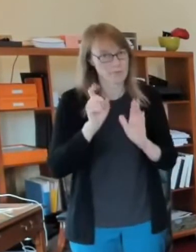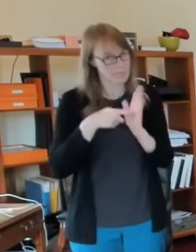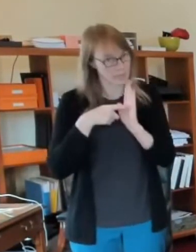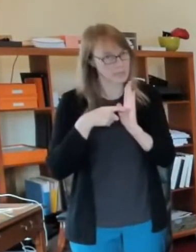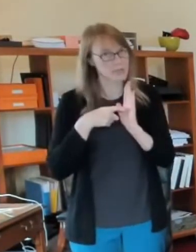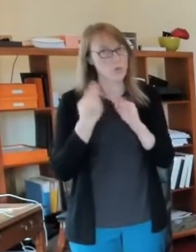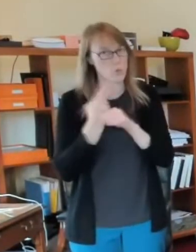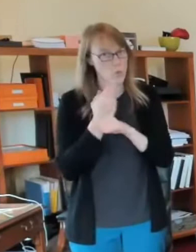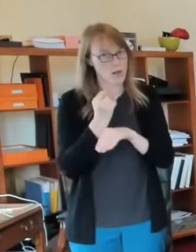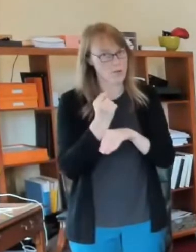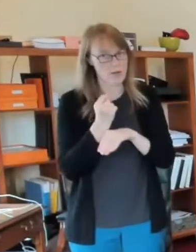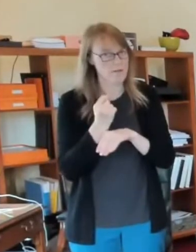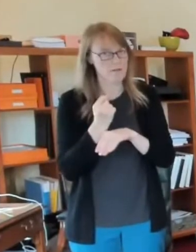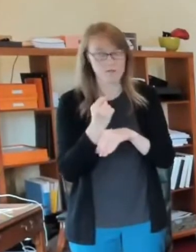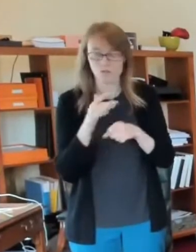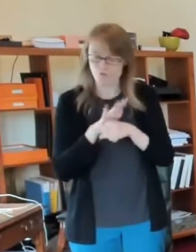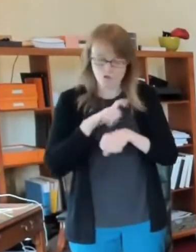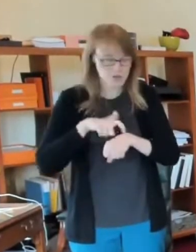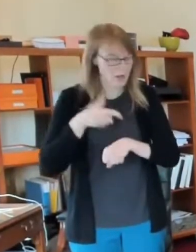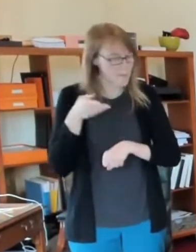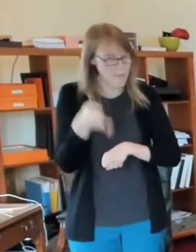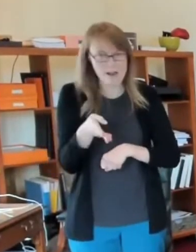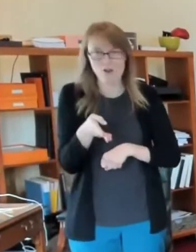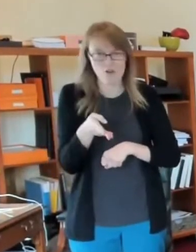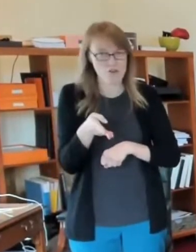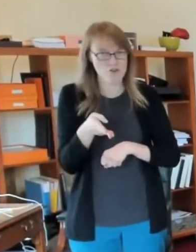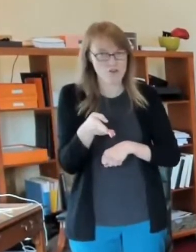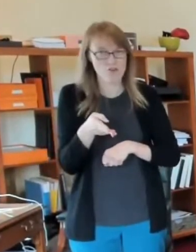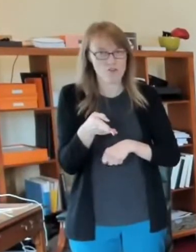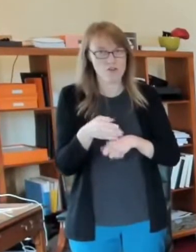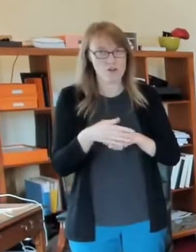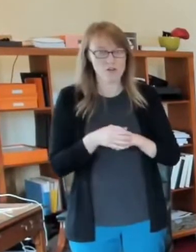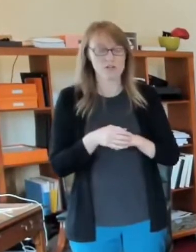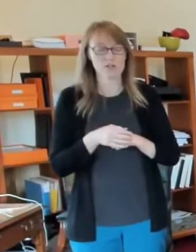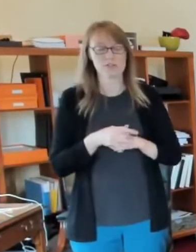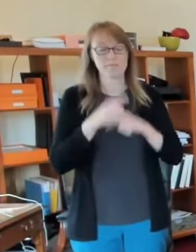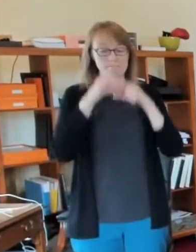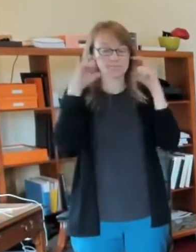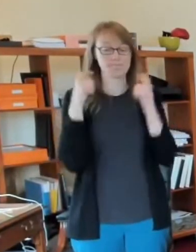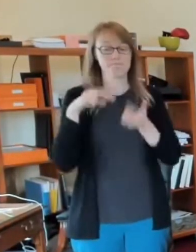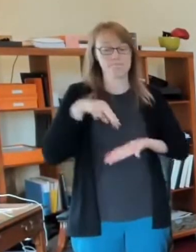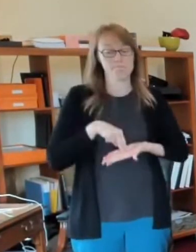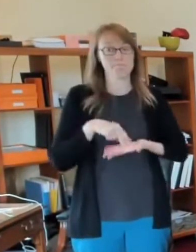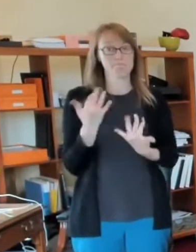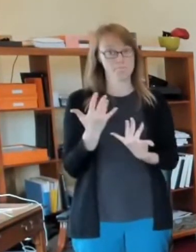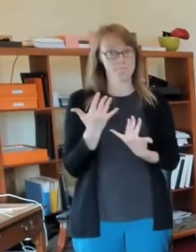whole time you're in there voting. Where you would actually go to vote,